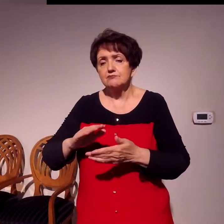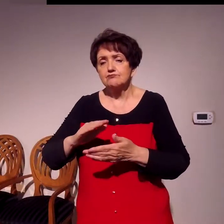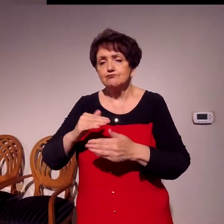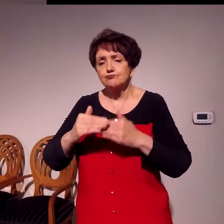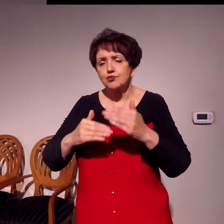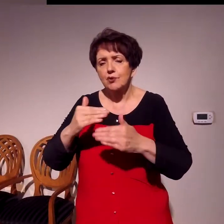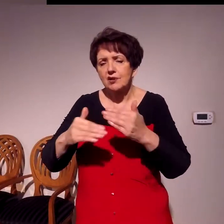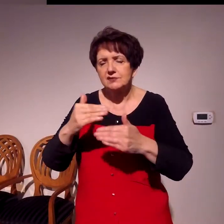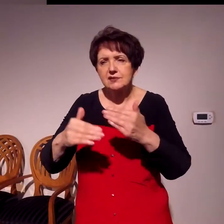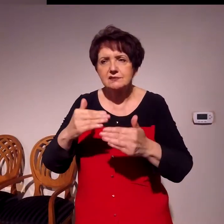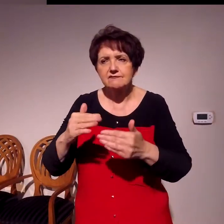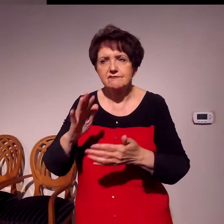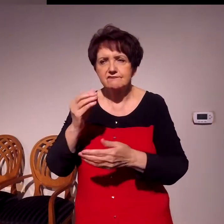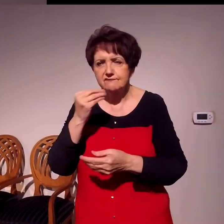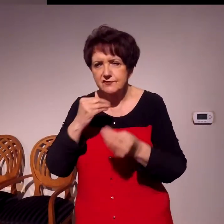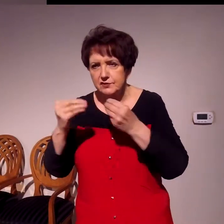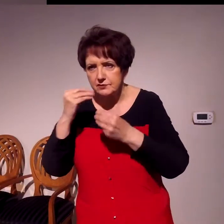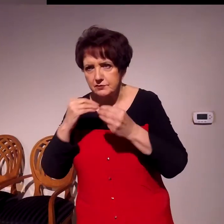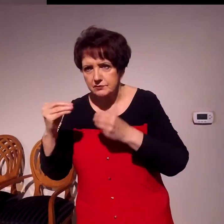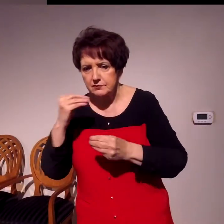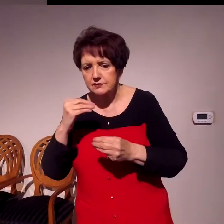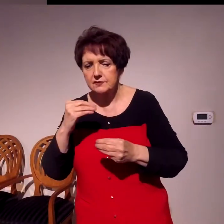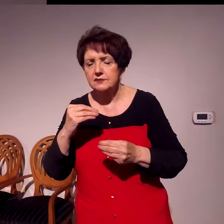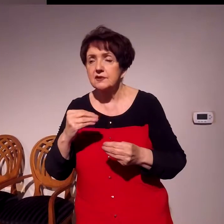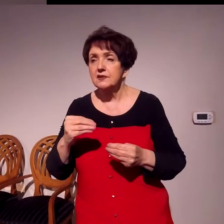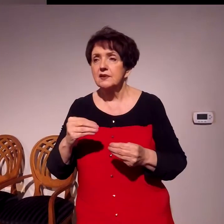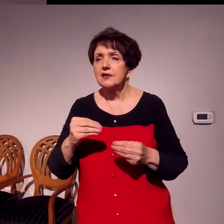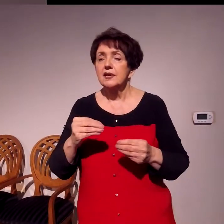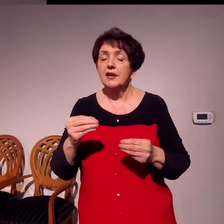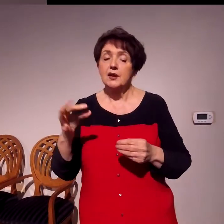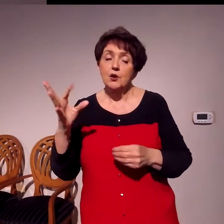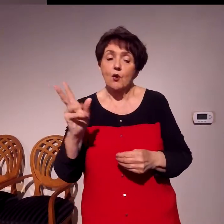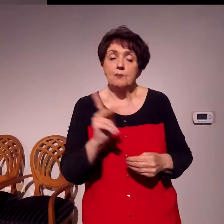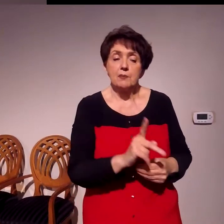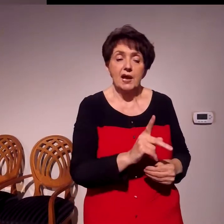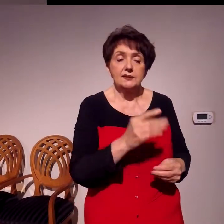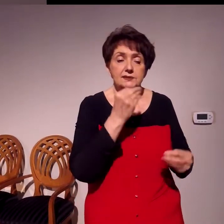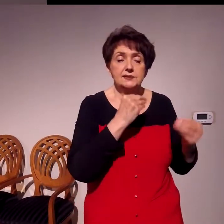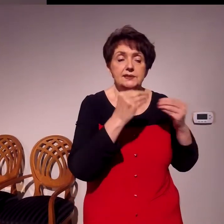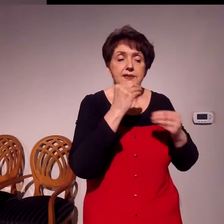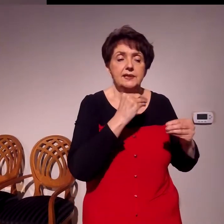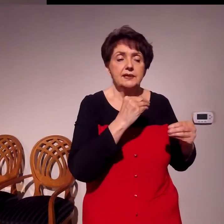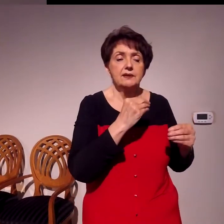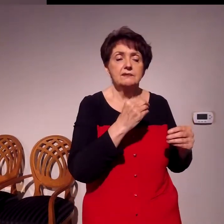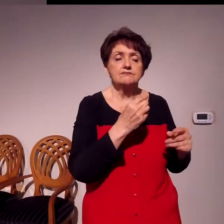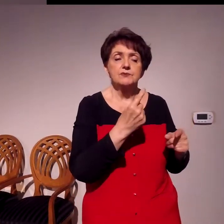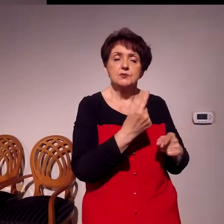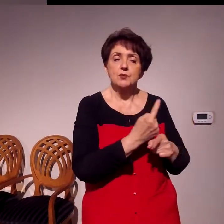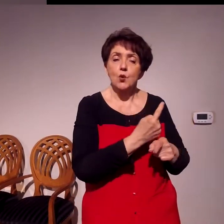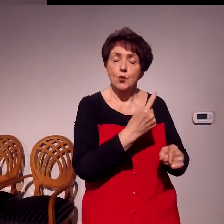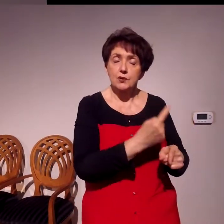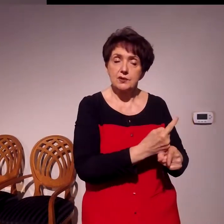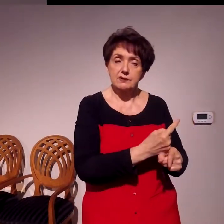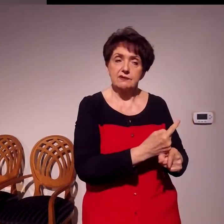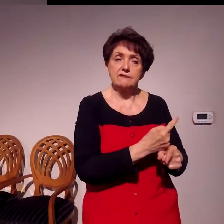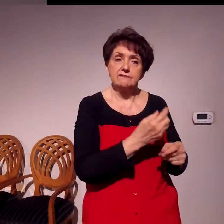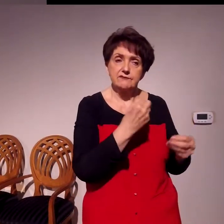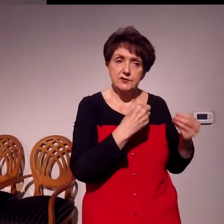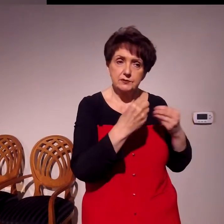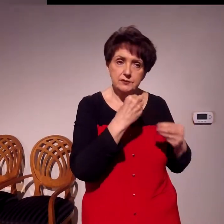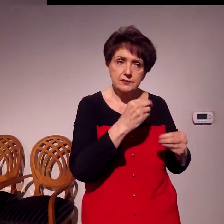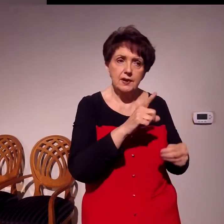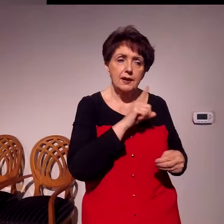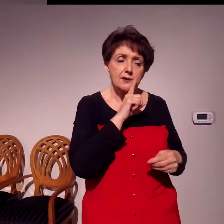added ingredients and all of the stuff that's there and going back to eating just ordinary food, like